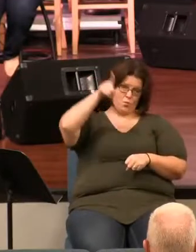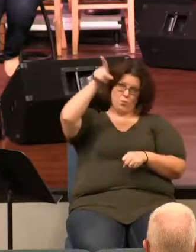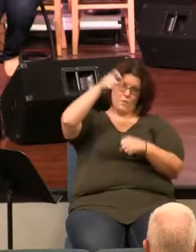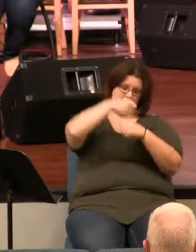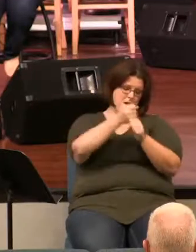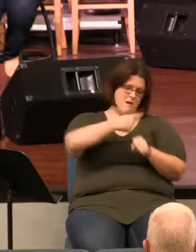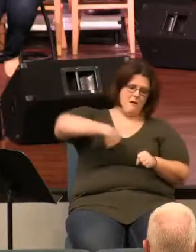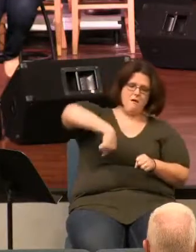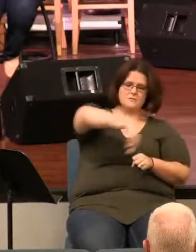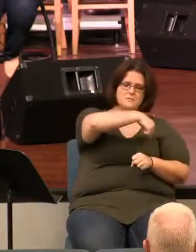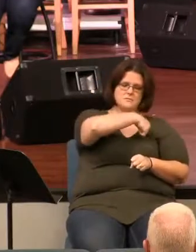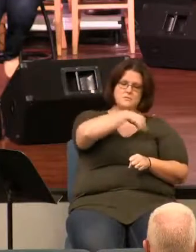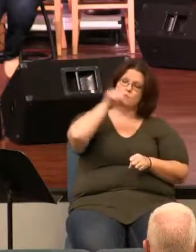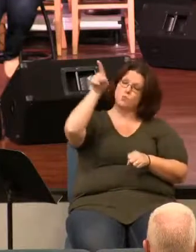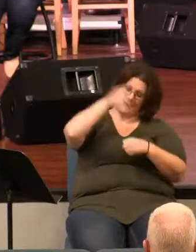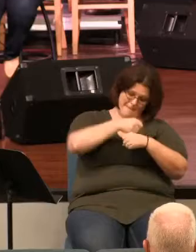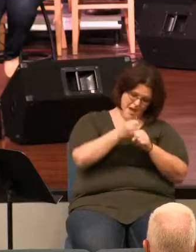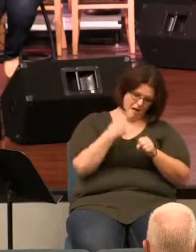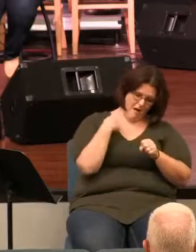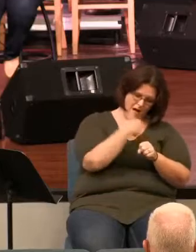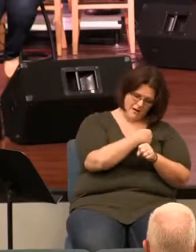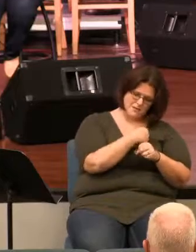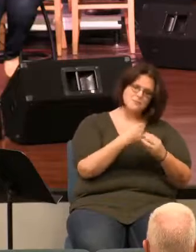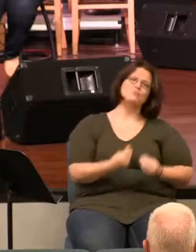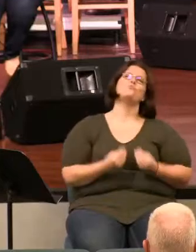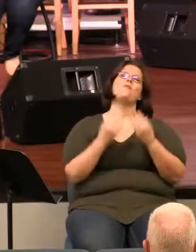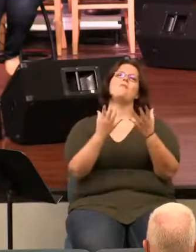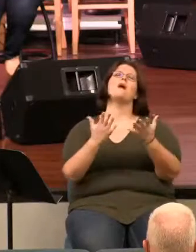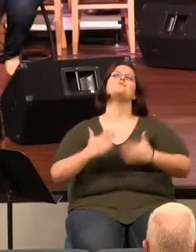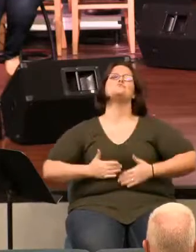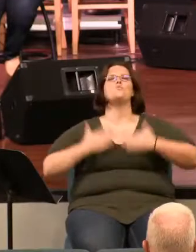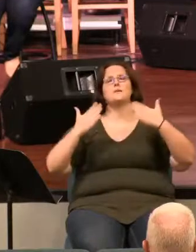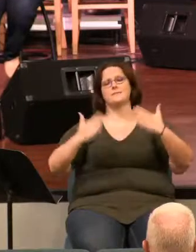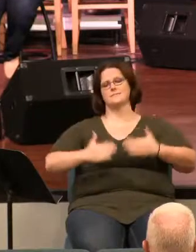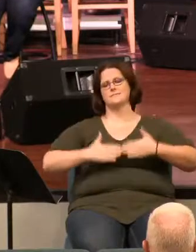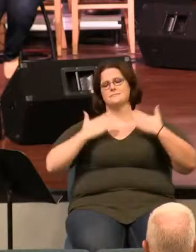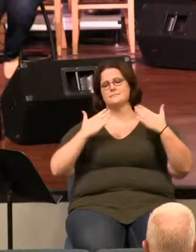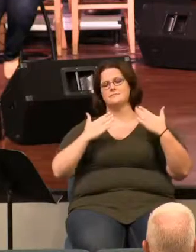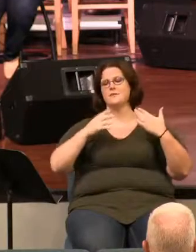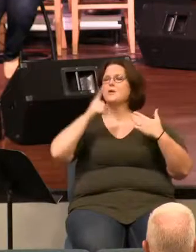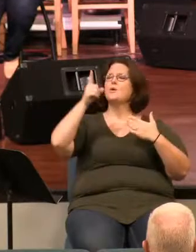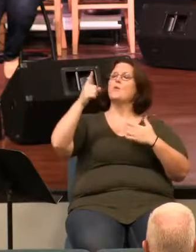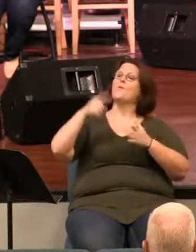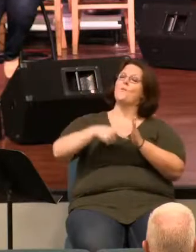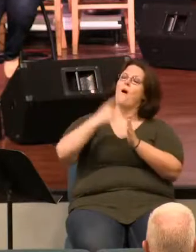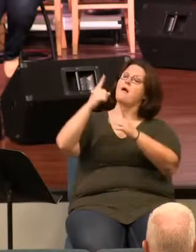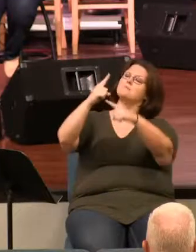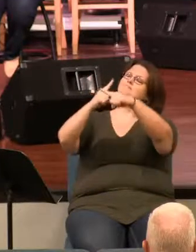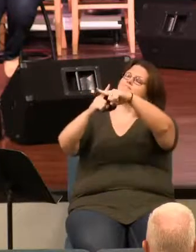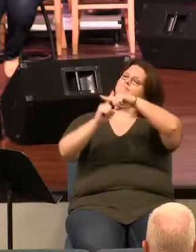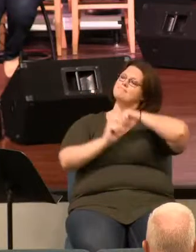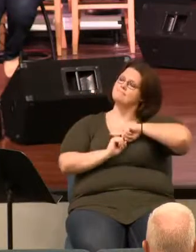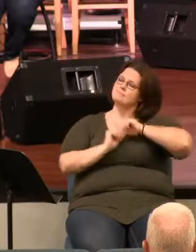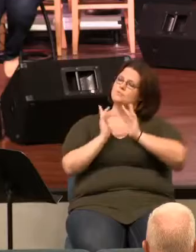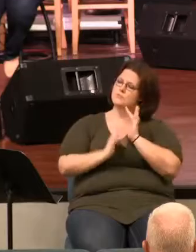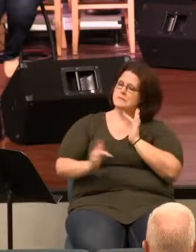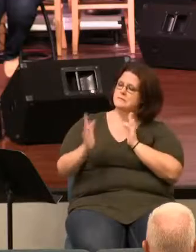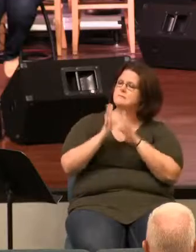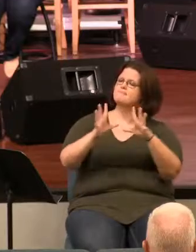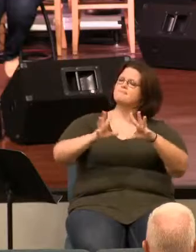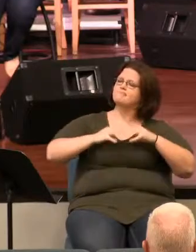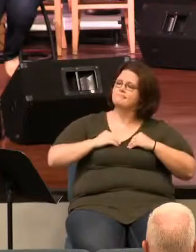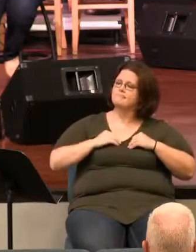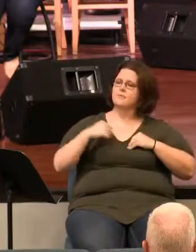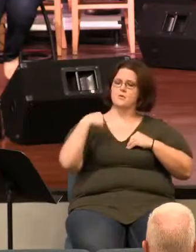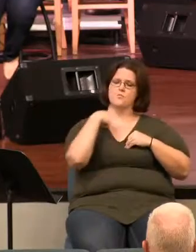bring you joy. And we thank you that once your Son becomes alive in our hearts and we are recreated in him,